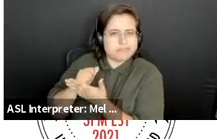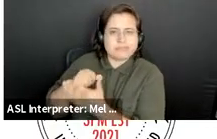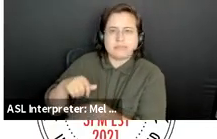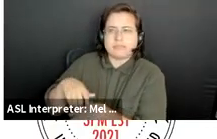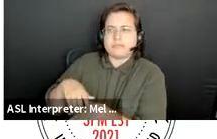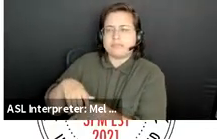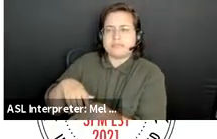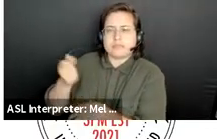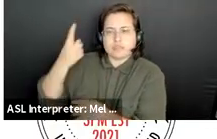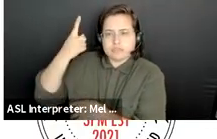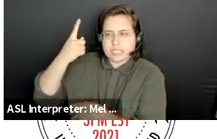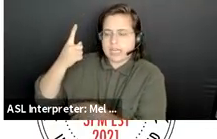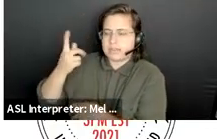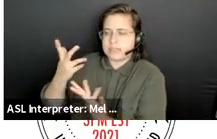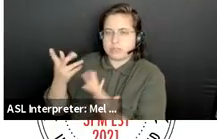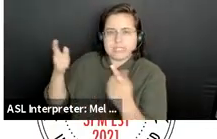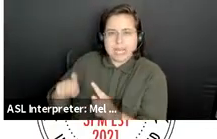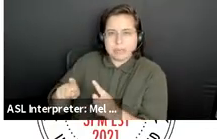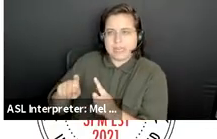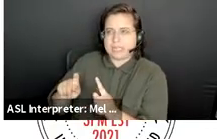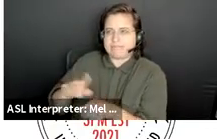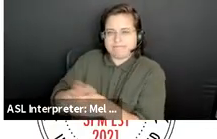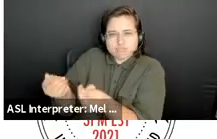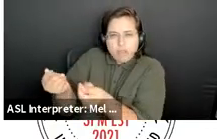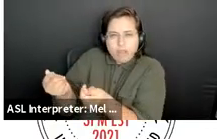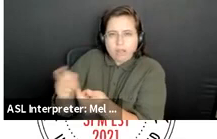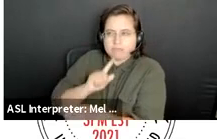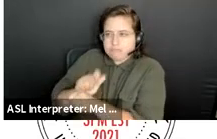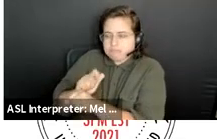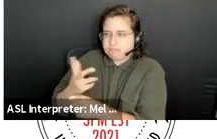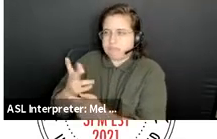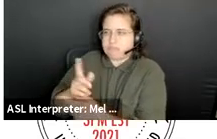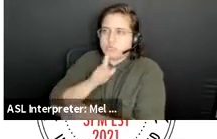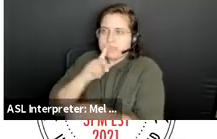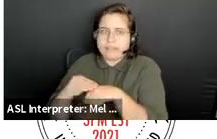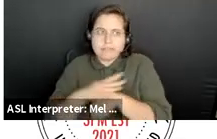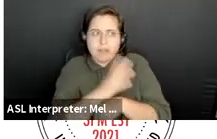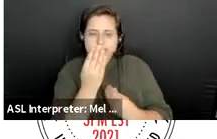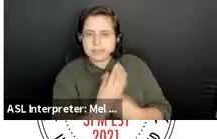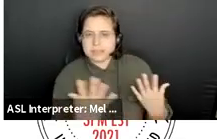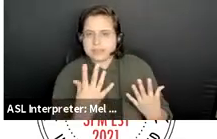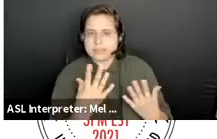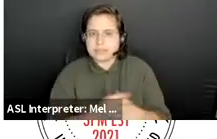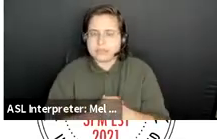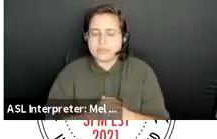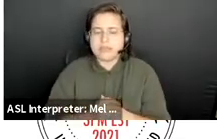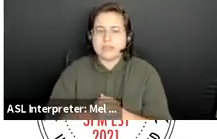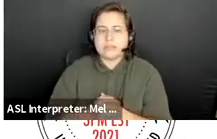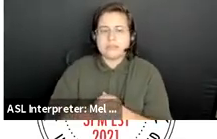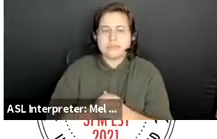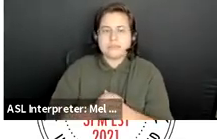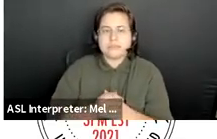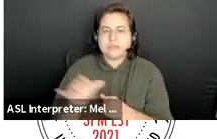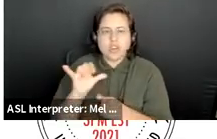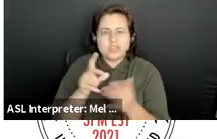of what's happening on the ground, what kind of practical advice we can let people know about, and to just double check